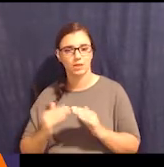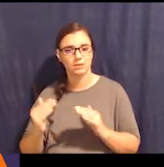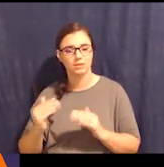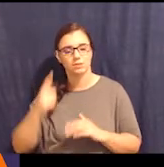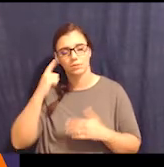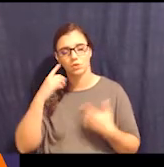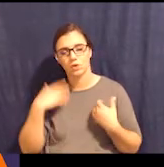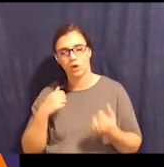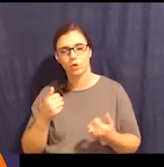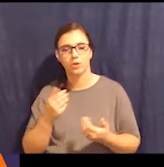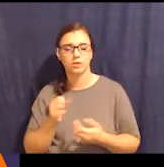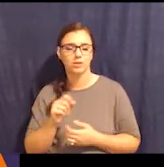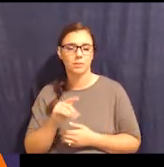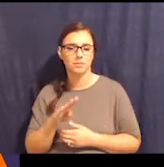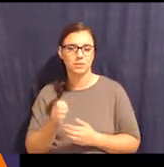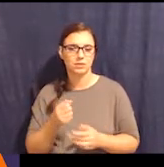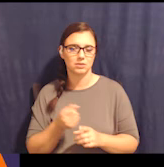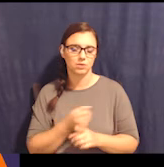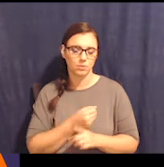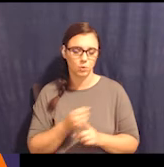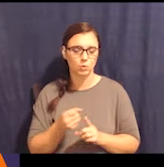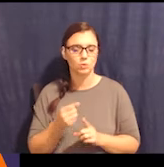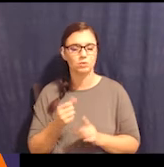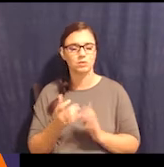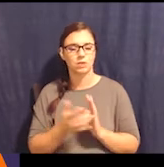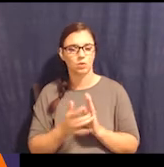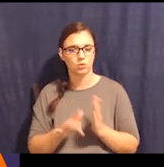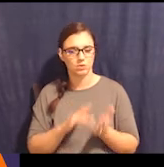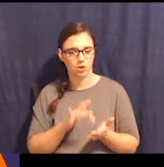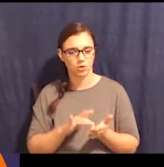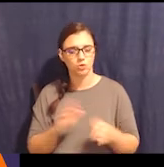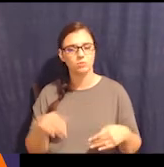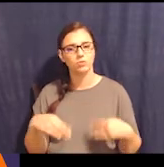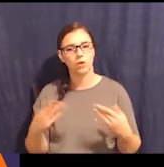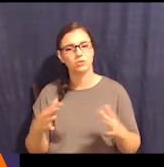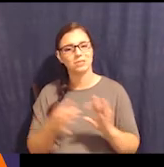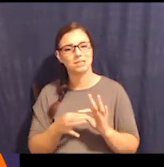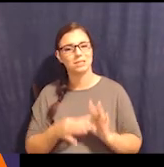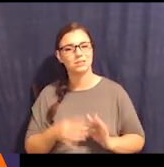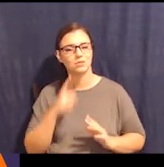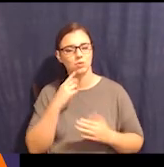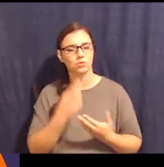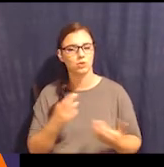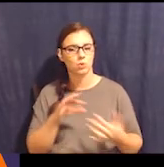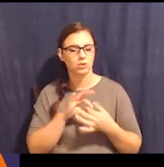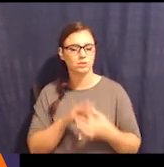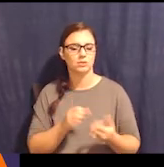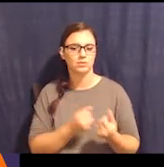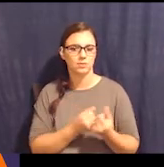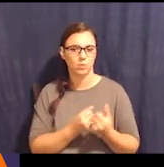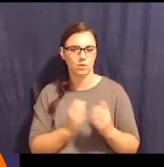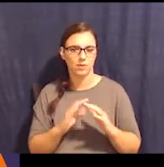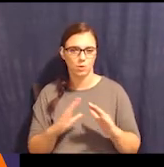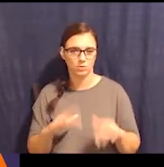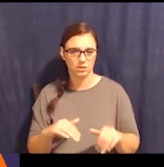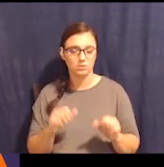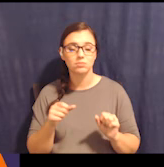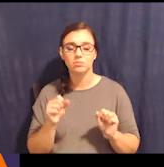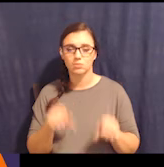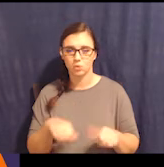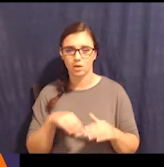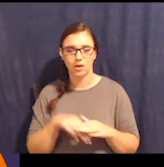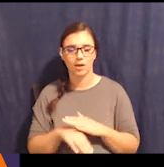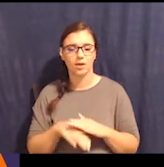similarly offers links to resources on supportive housing, and you can access that information through their main website